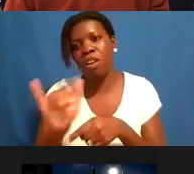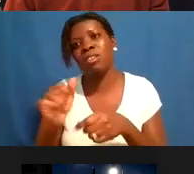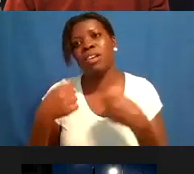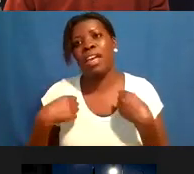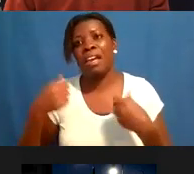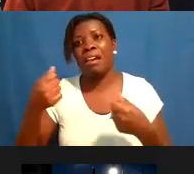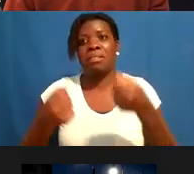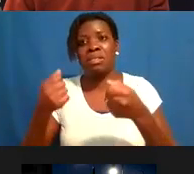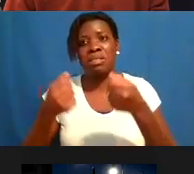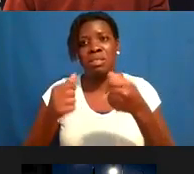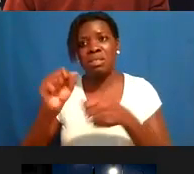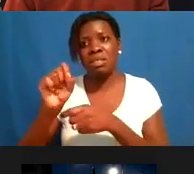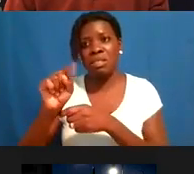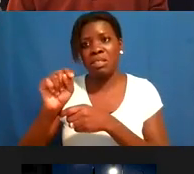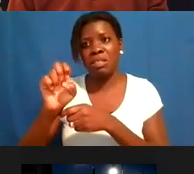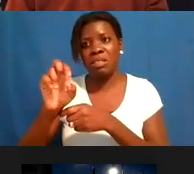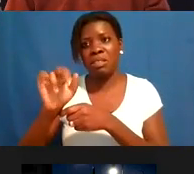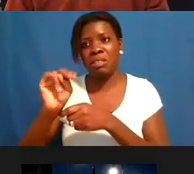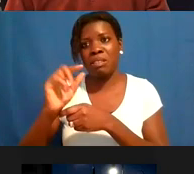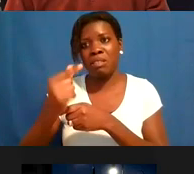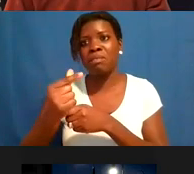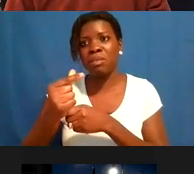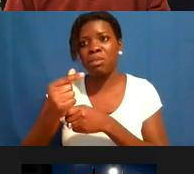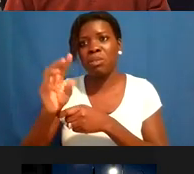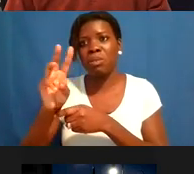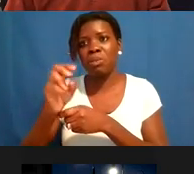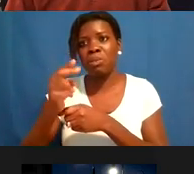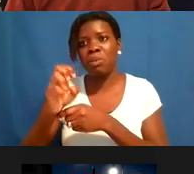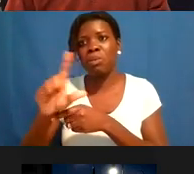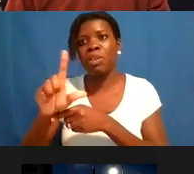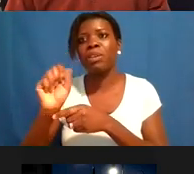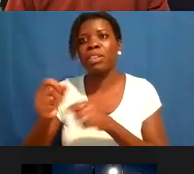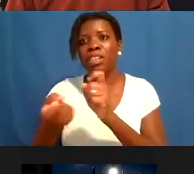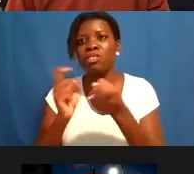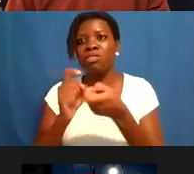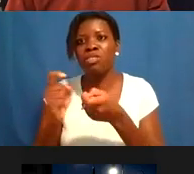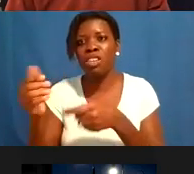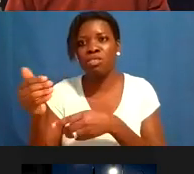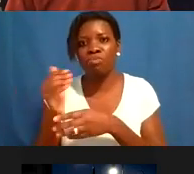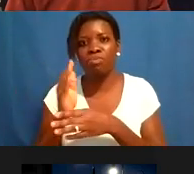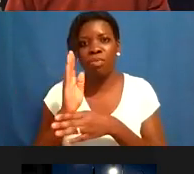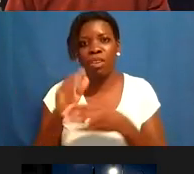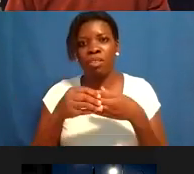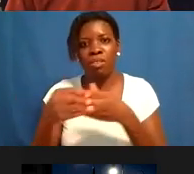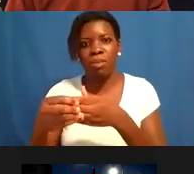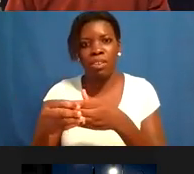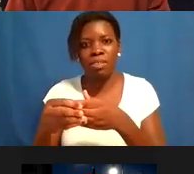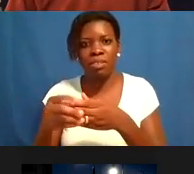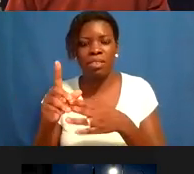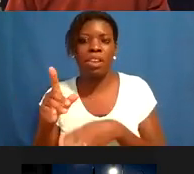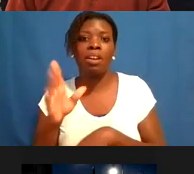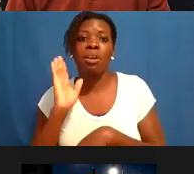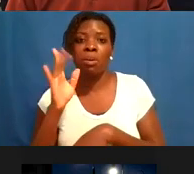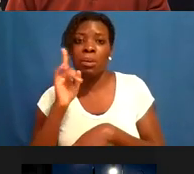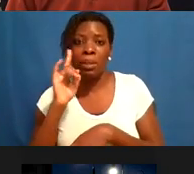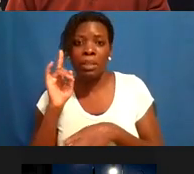change direction. So if Howard goes to the next slide, we're going to look at a cartoon depiction of these bacteria. And